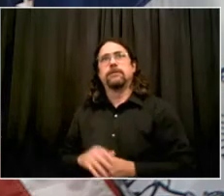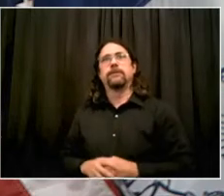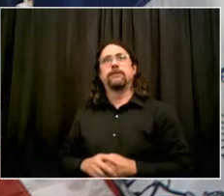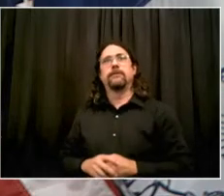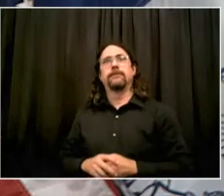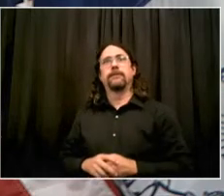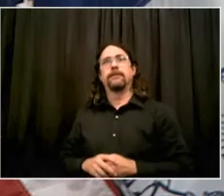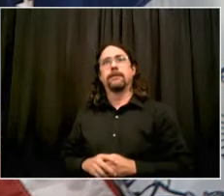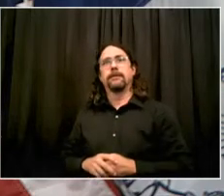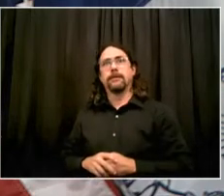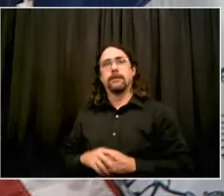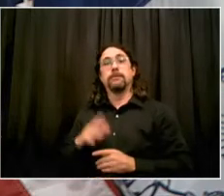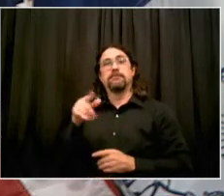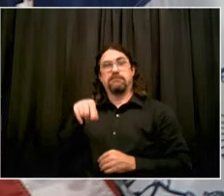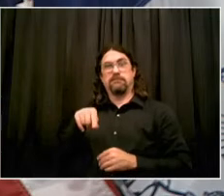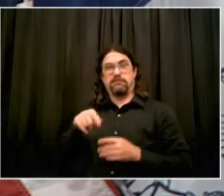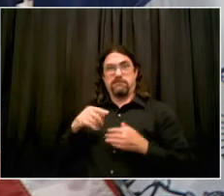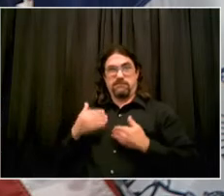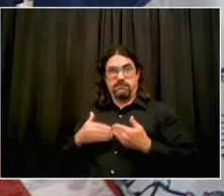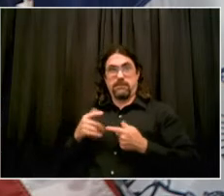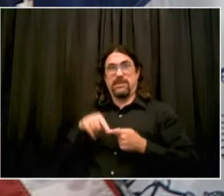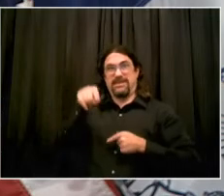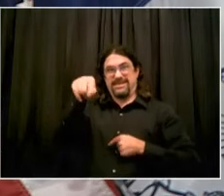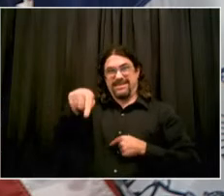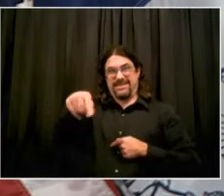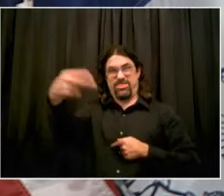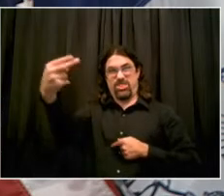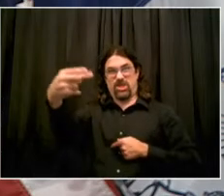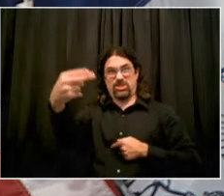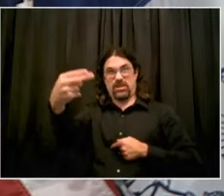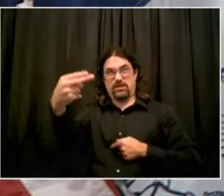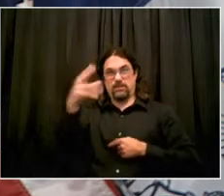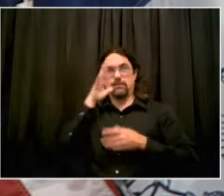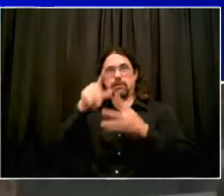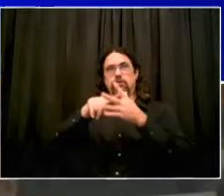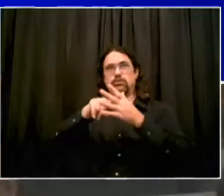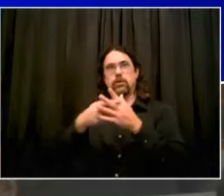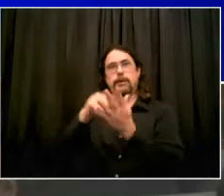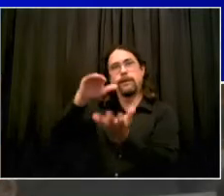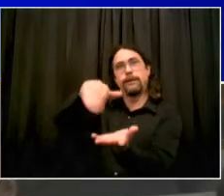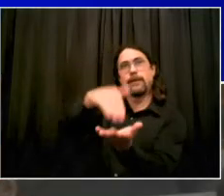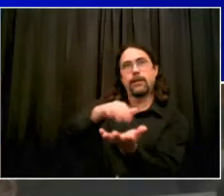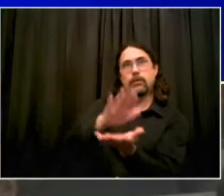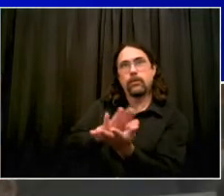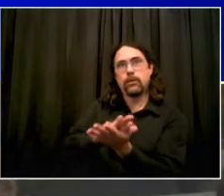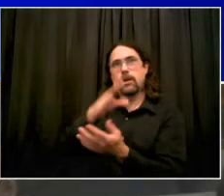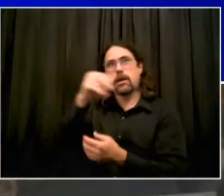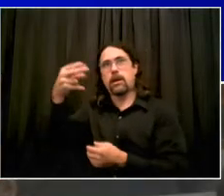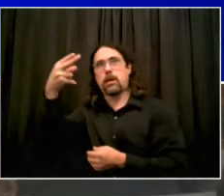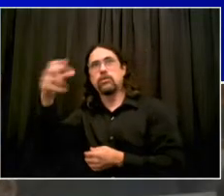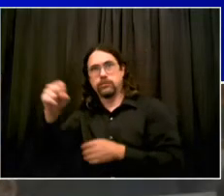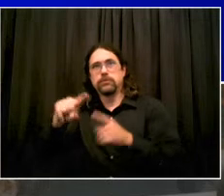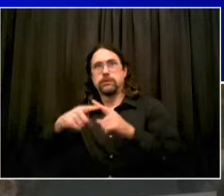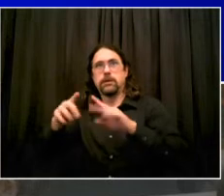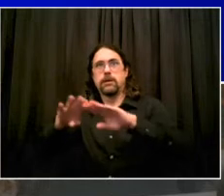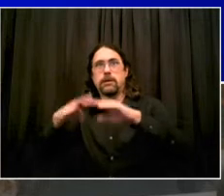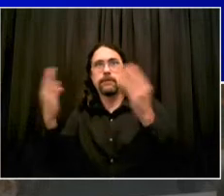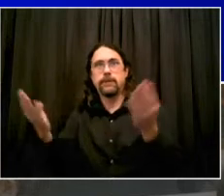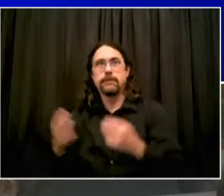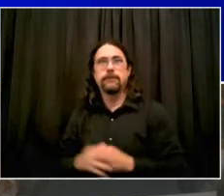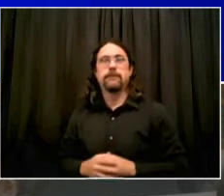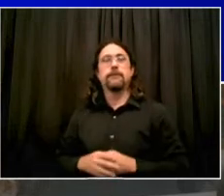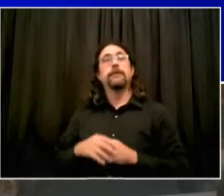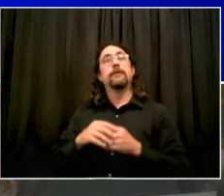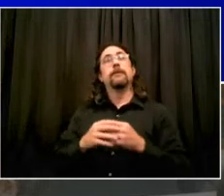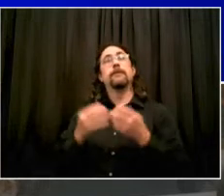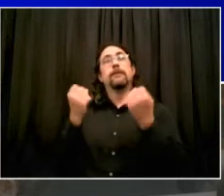In the course of this entire week, as many as 500,000 kids could walk through the door of a New York